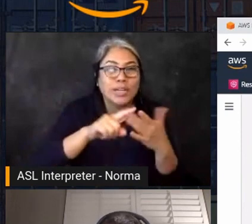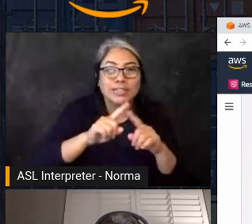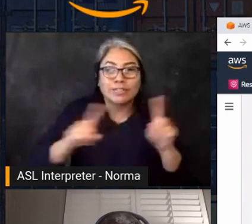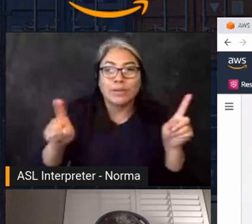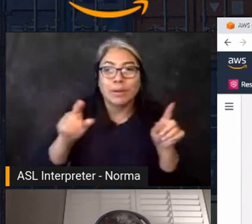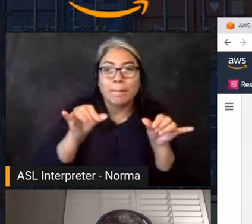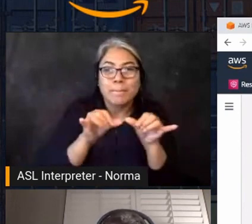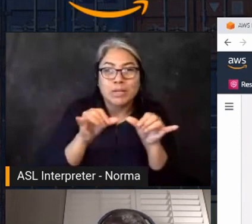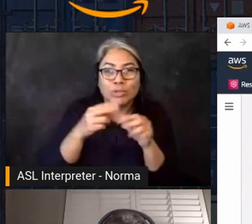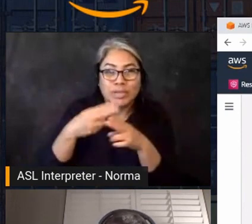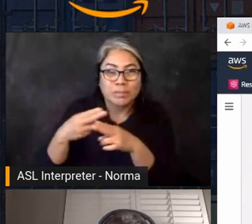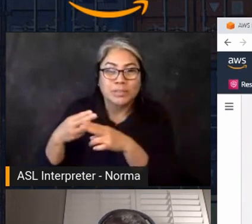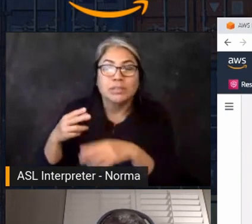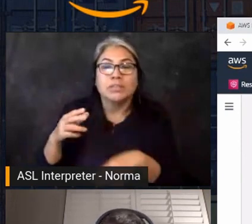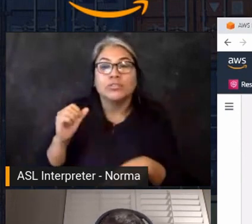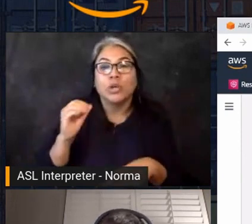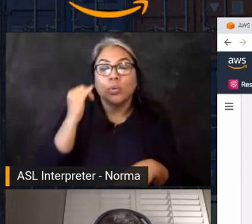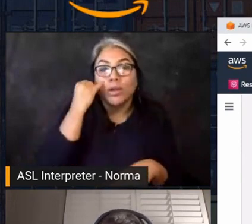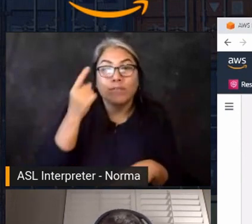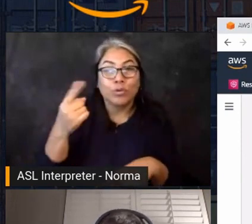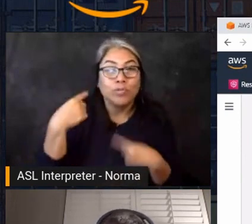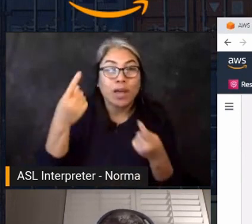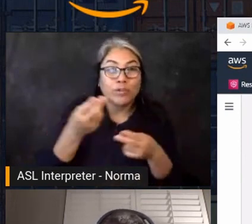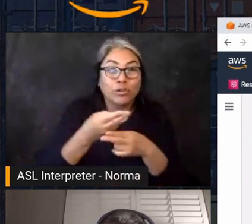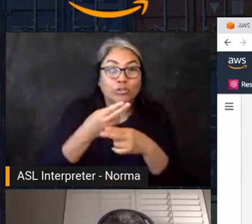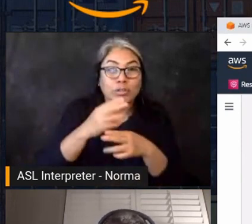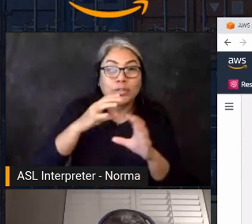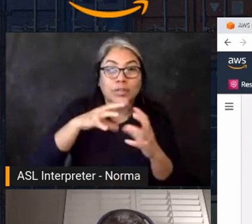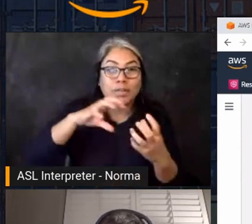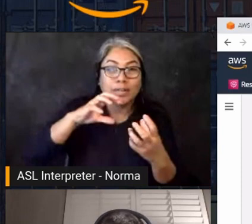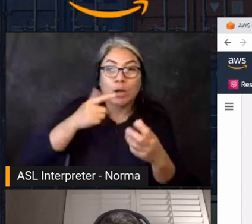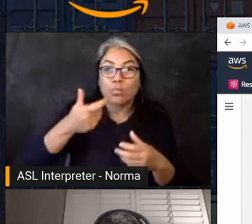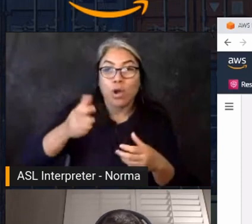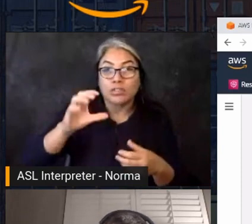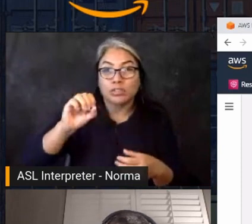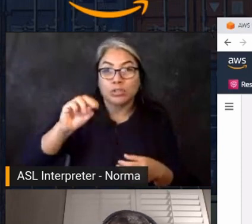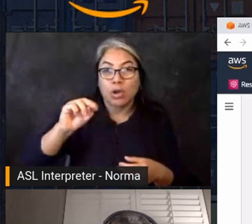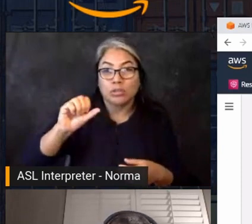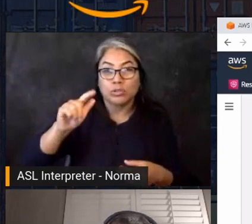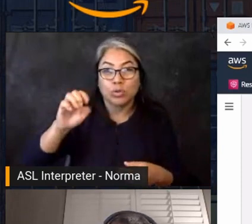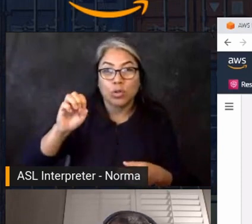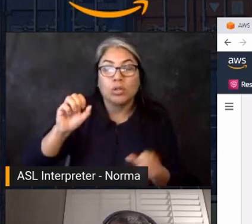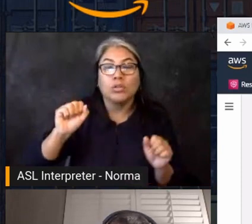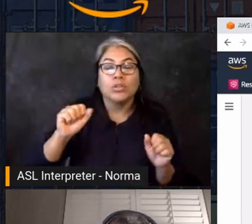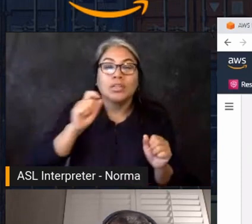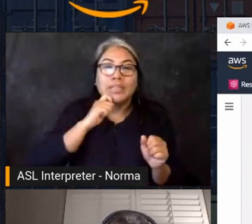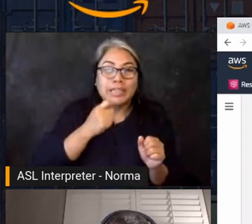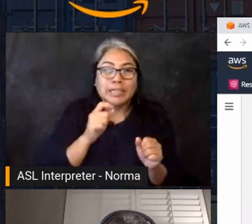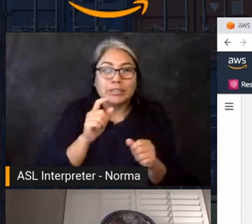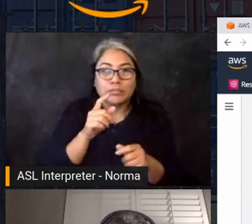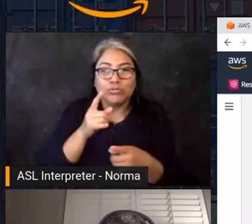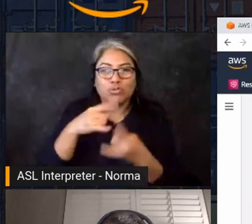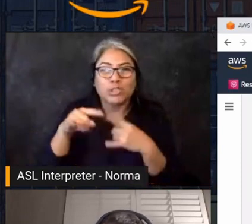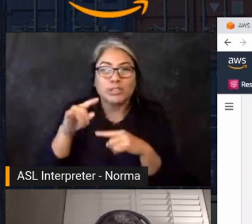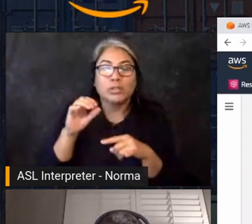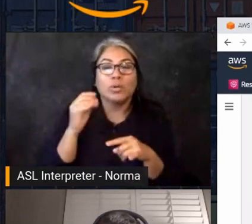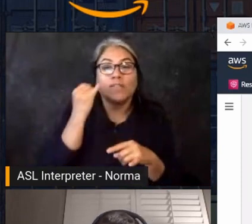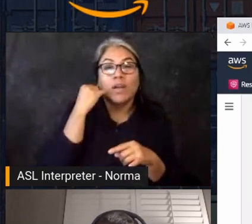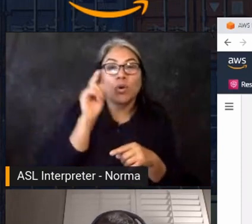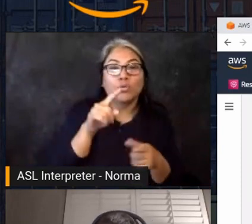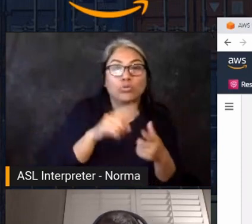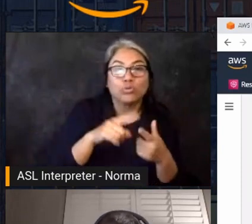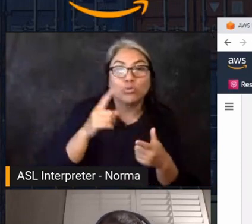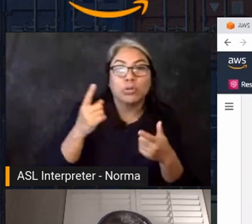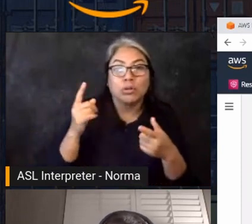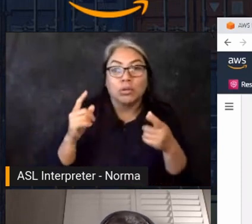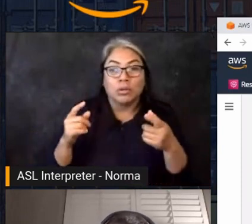So if you've ever using the CloudWatch console, just a couple neat tricks you can do here. If I go to like pod CPU utilization, if I hit the drop down and I hit like maybe just